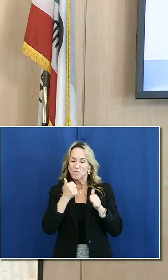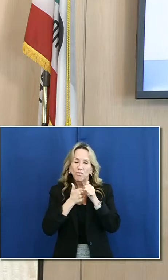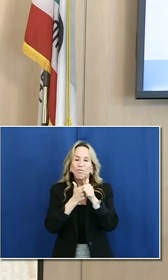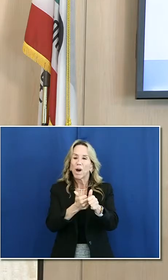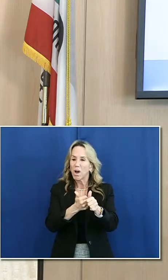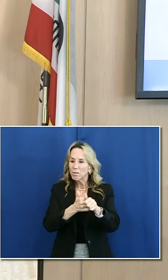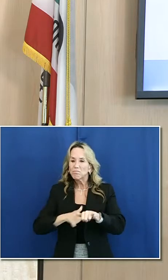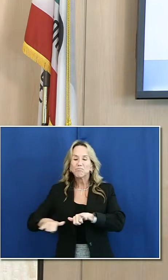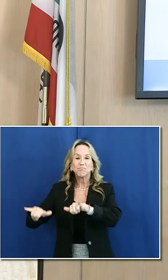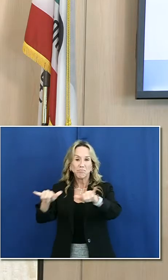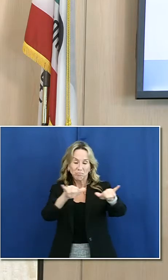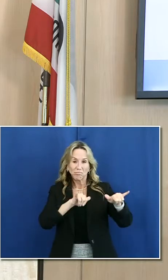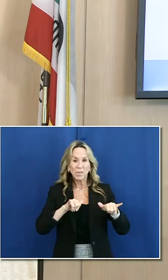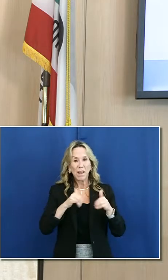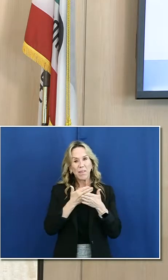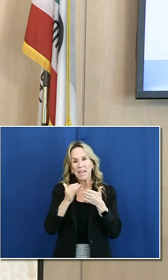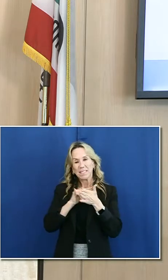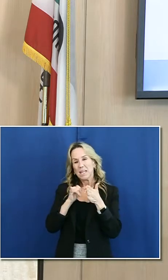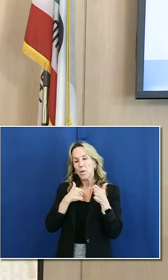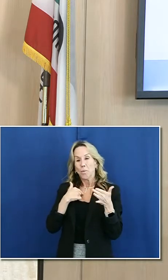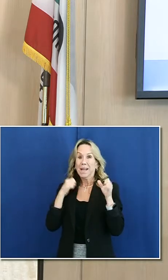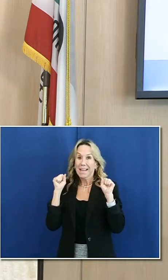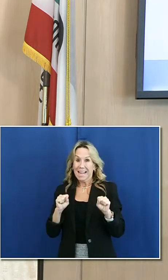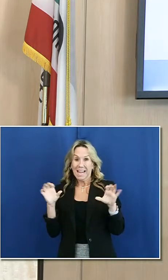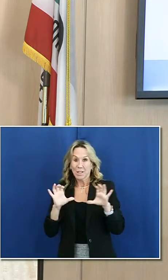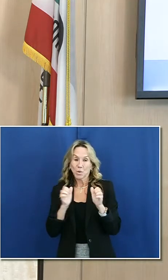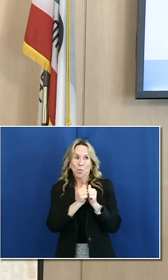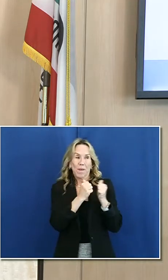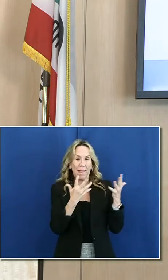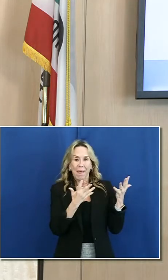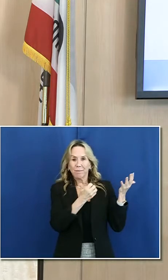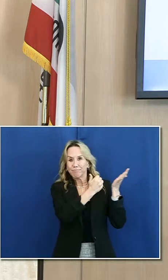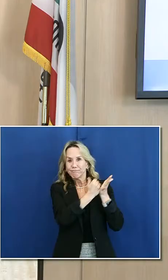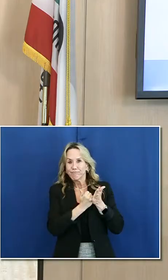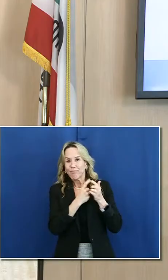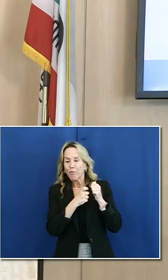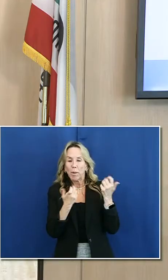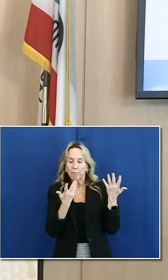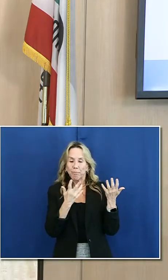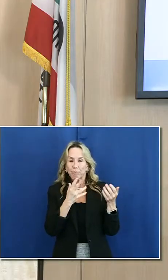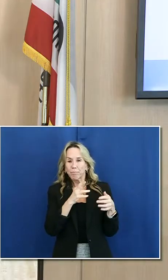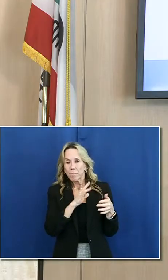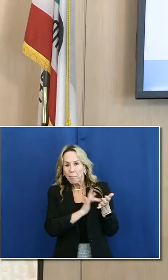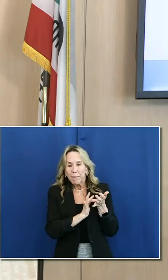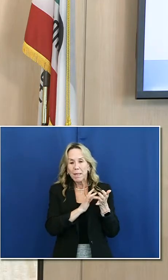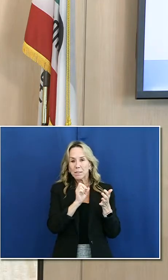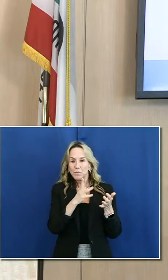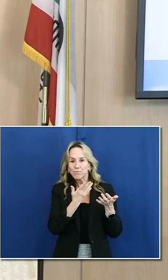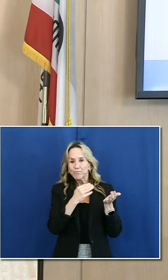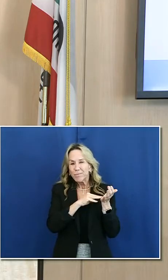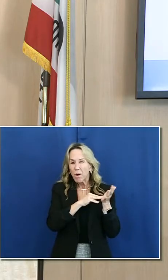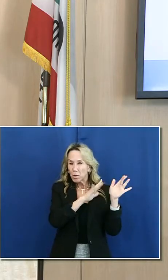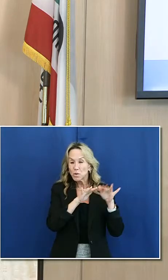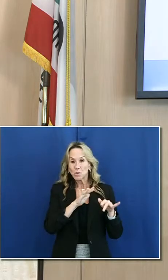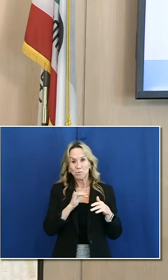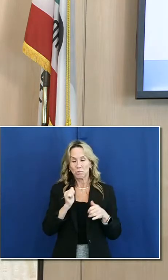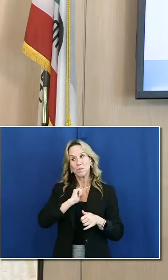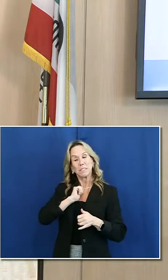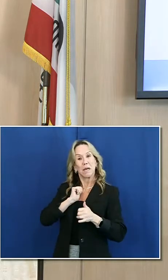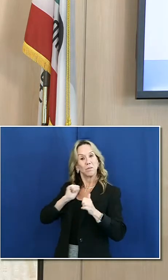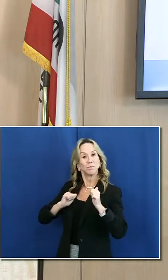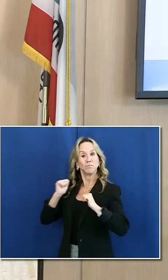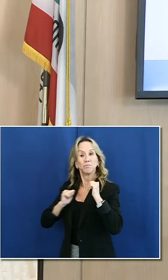or non-pharmaceutical strategies that we've been talking about every day in our news or